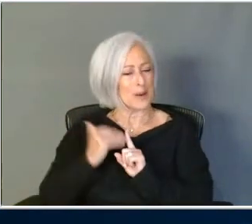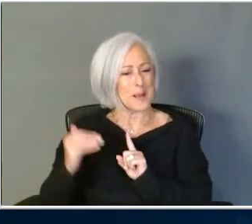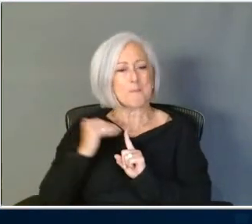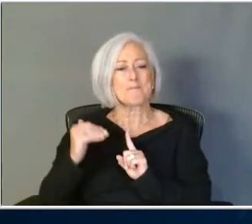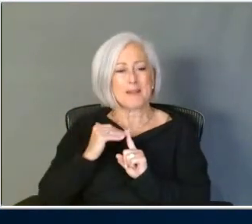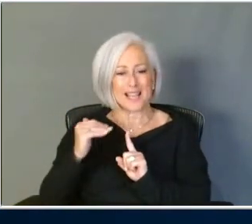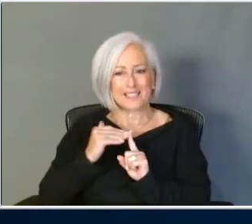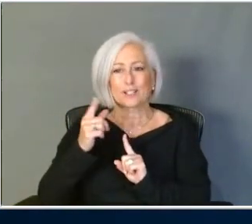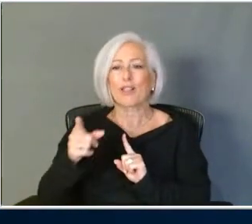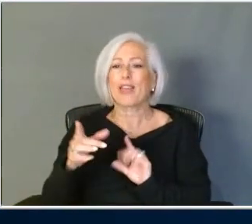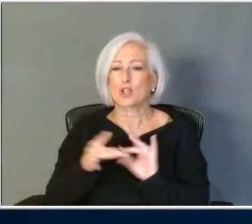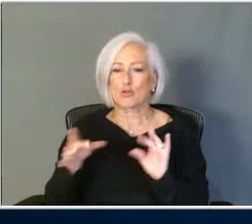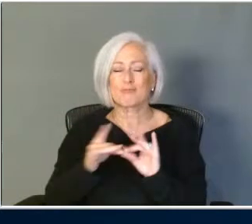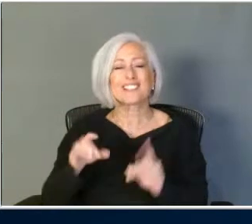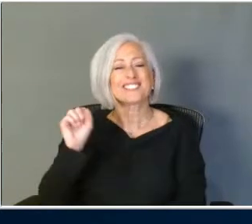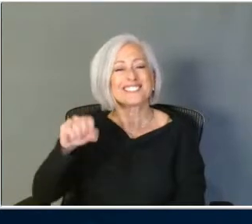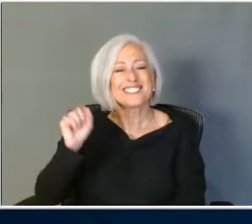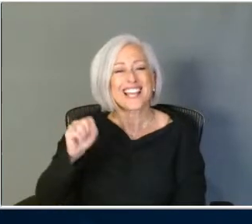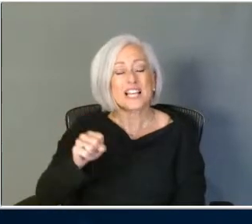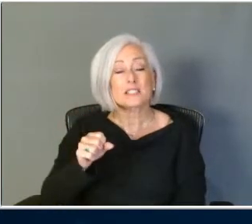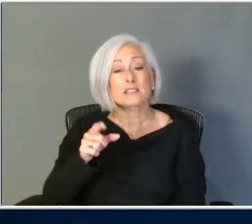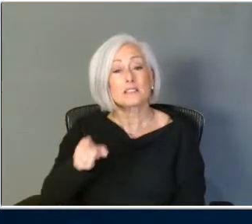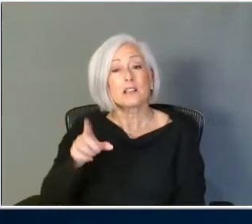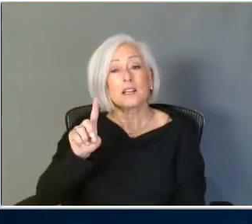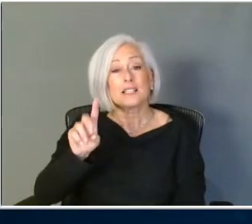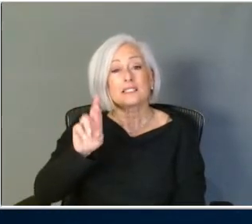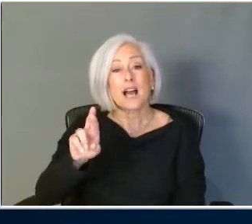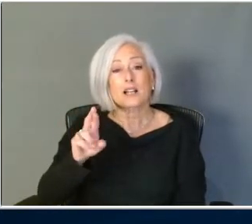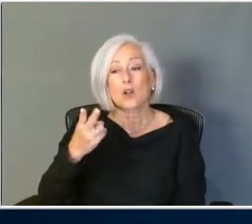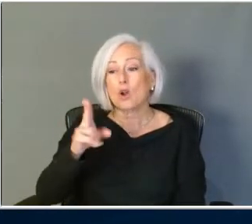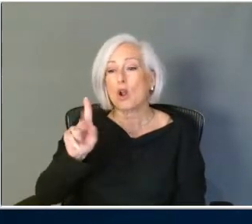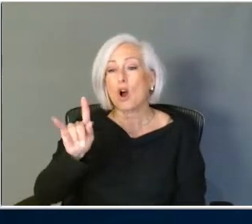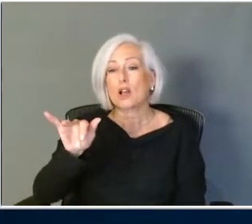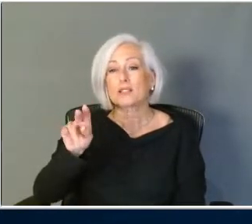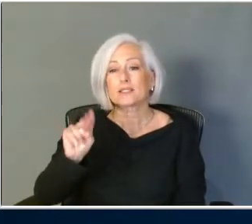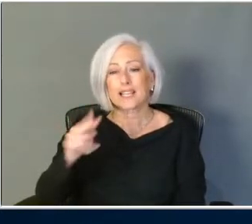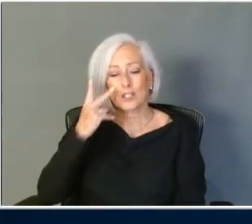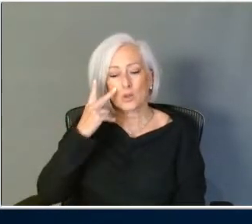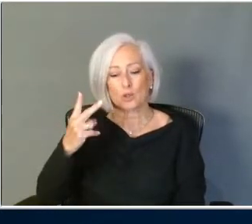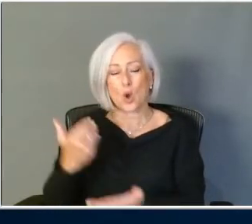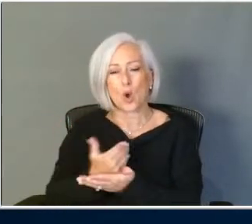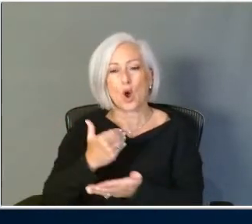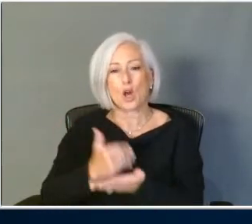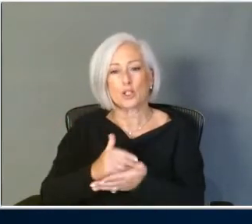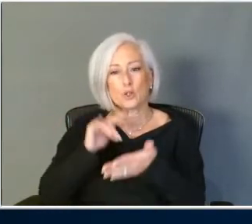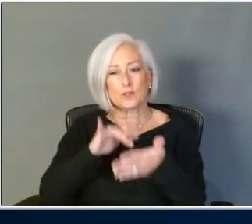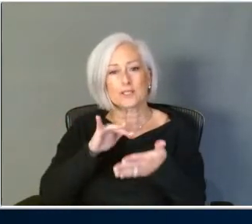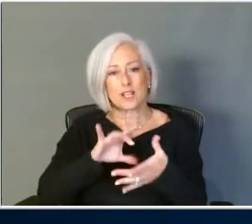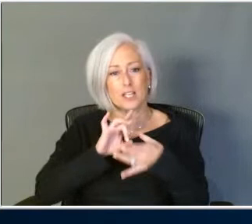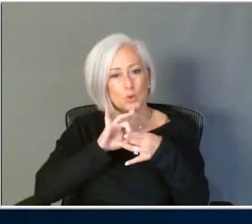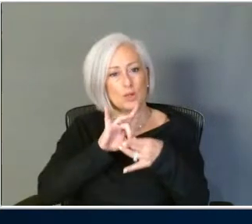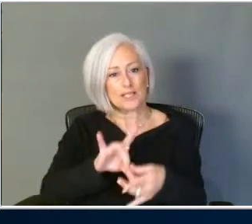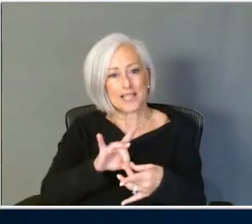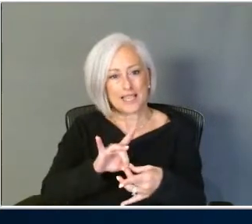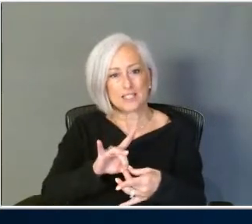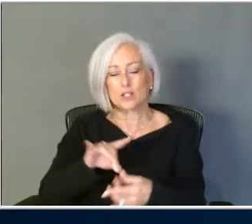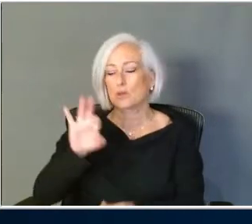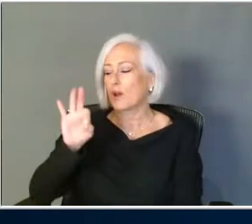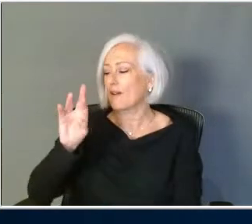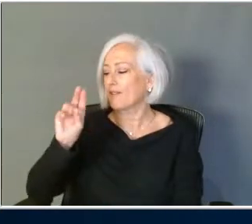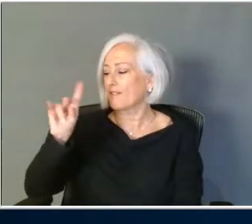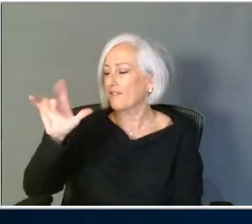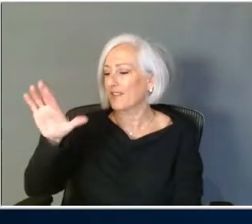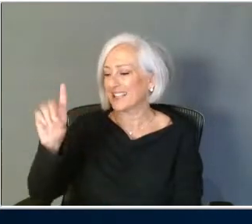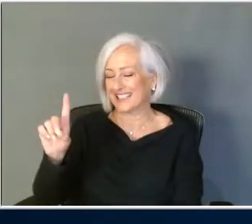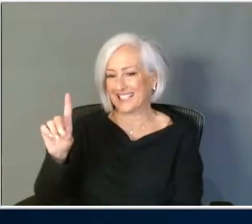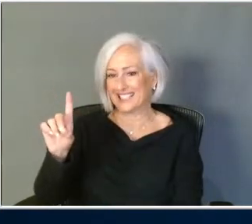Dr. Hawkinson, you noticed a new study out of Finland. I want to ask you about it. Track people who got the bivalent COVID-19 booster late last year. What